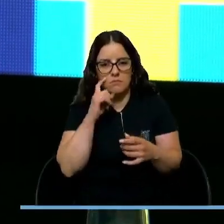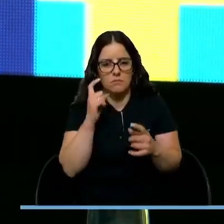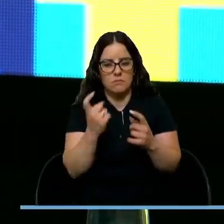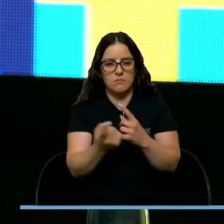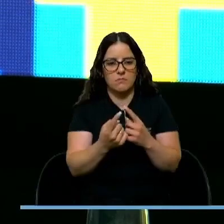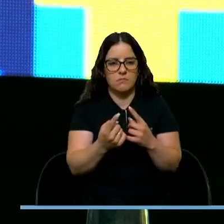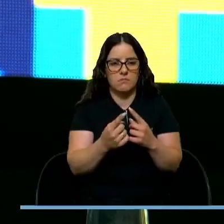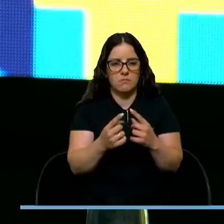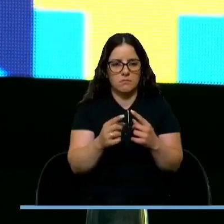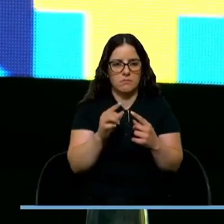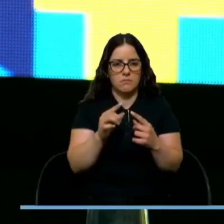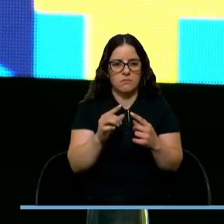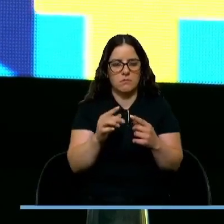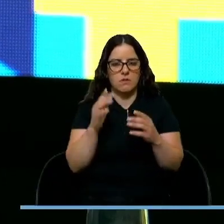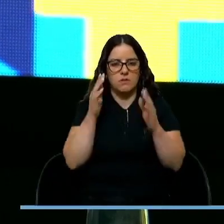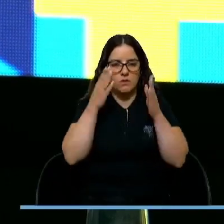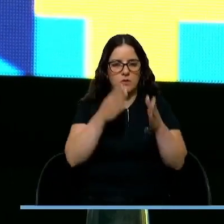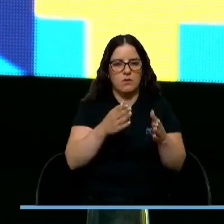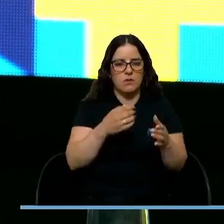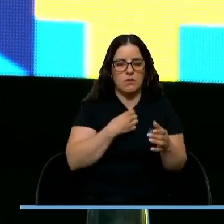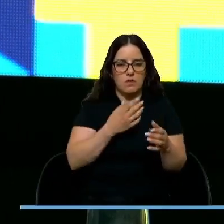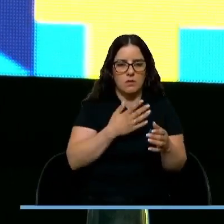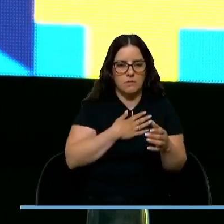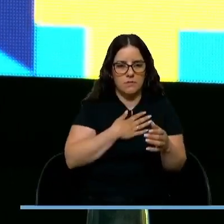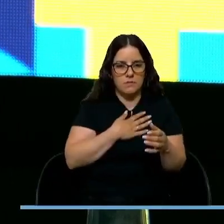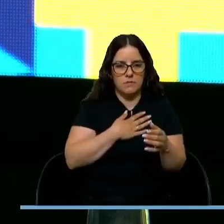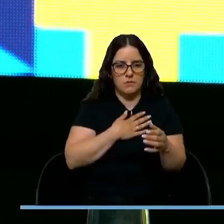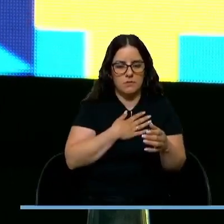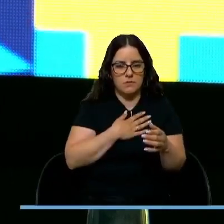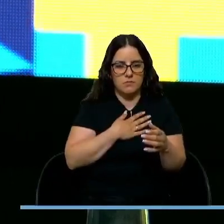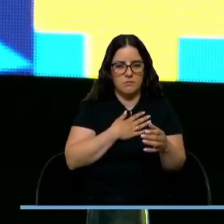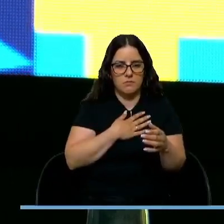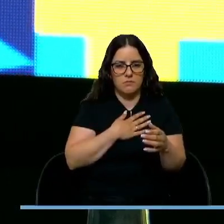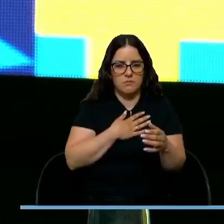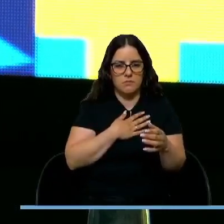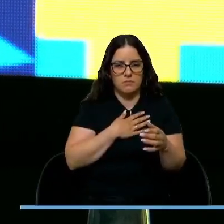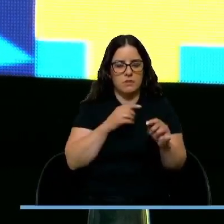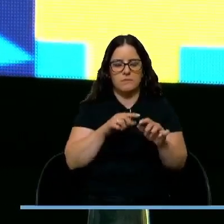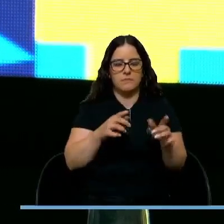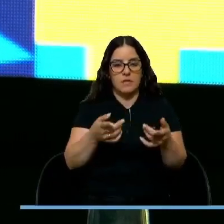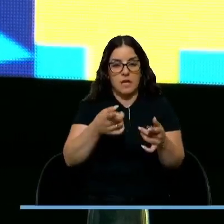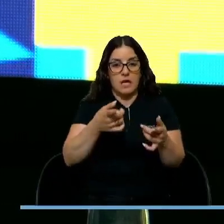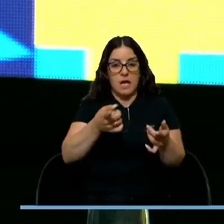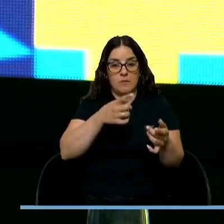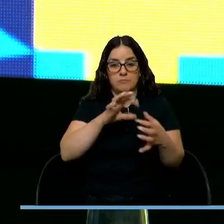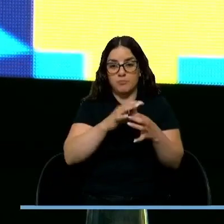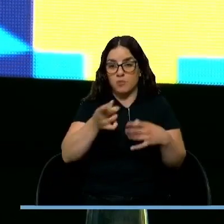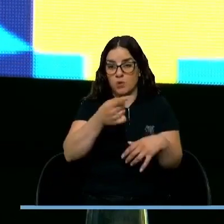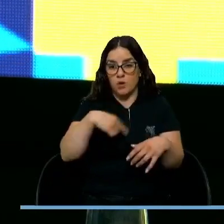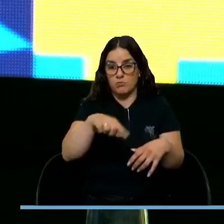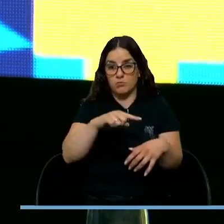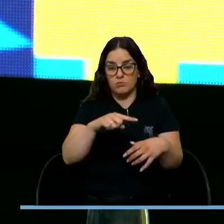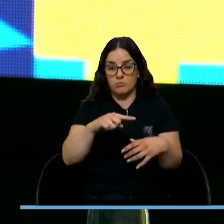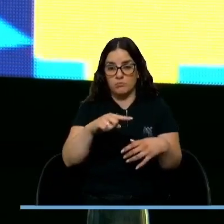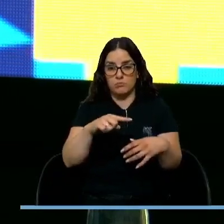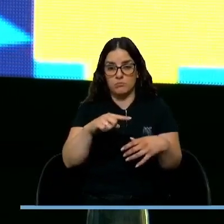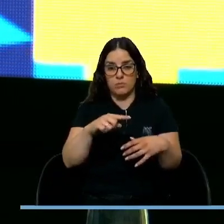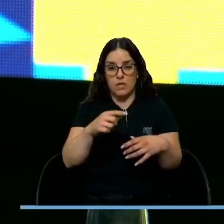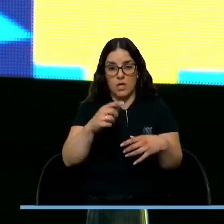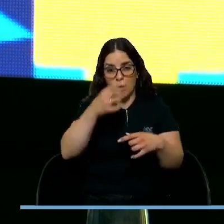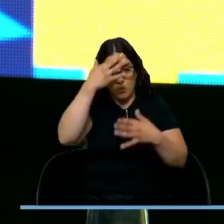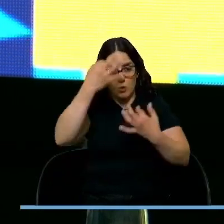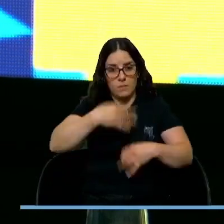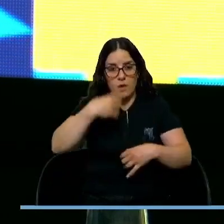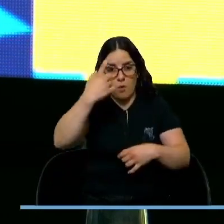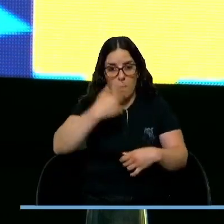companies, on the large enterprises, I think it's all up to us, right? It's about human being behaviors. That's